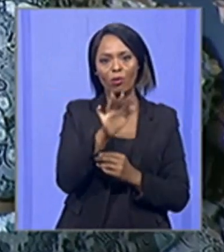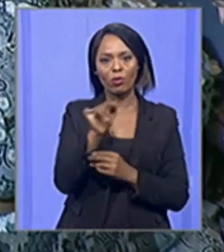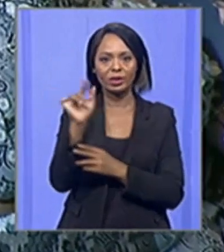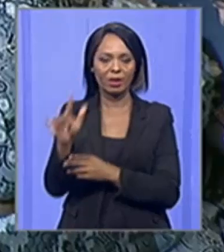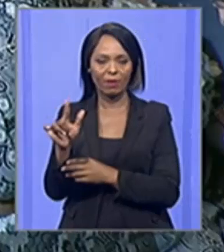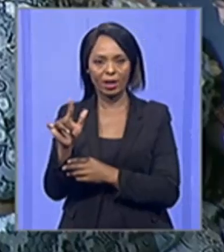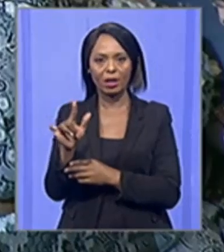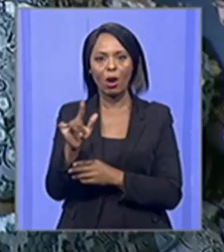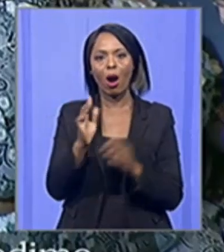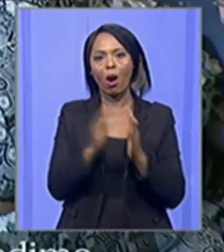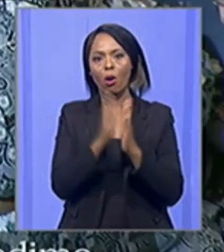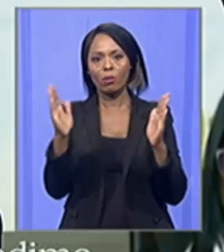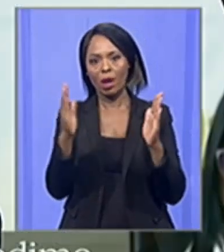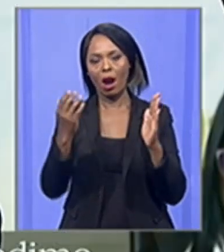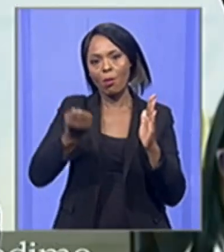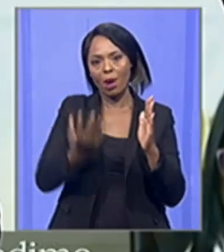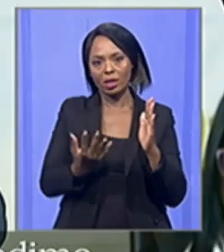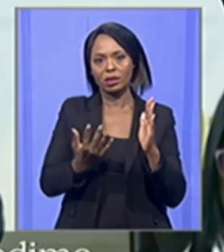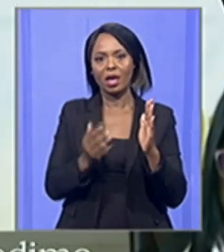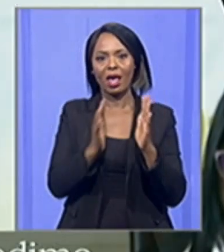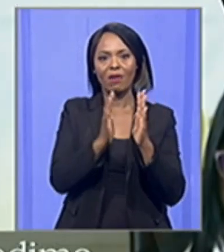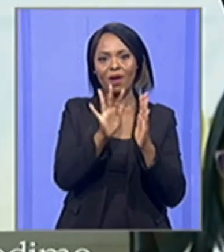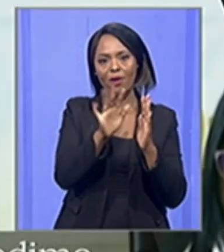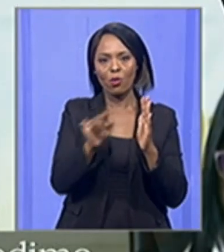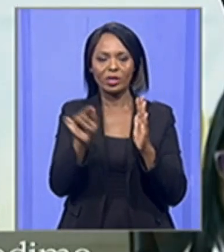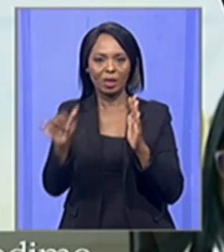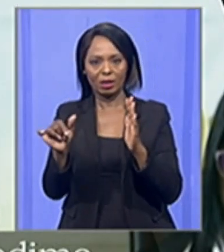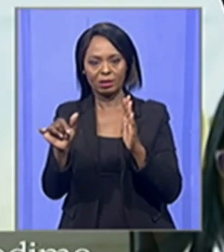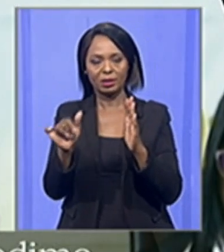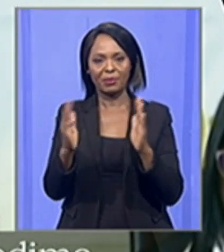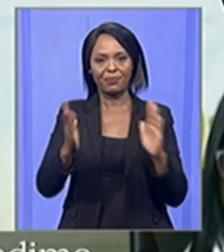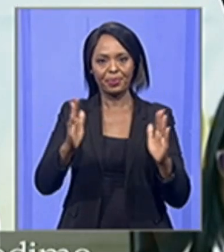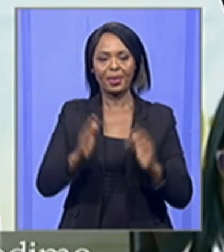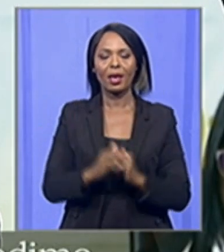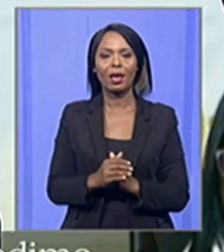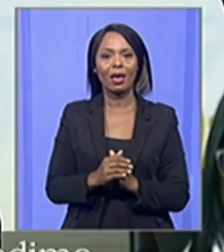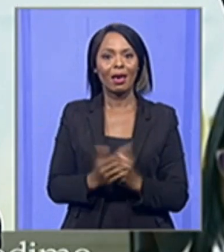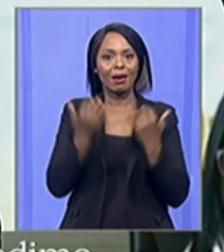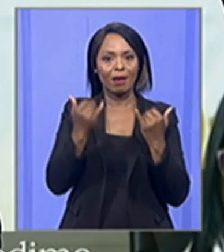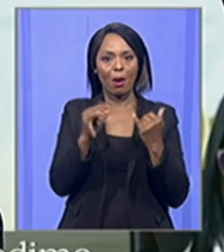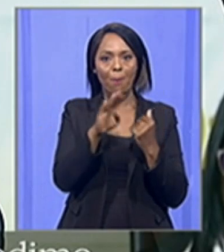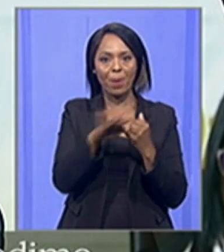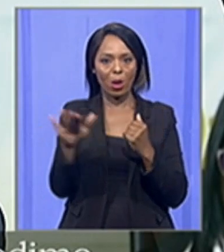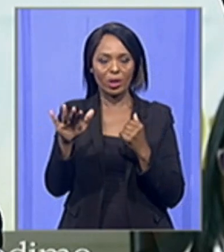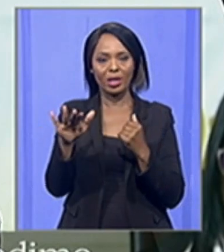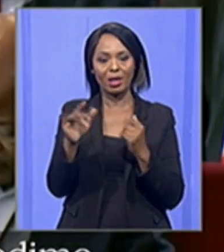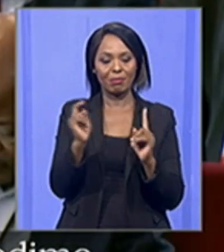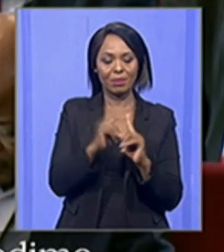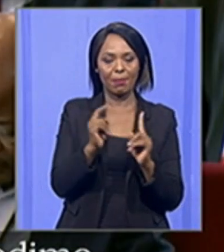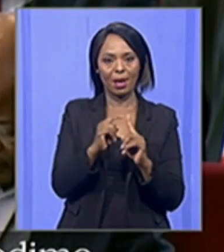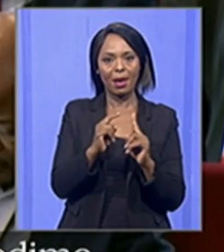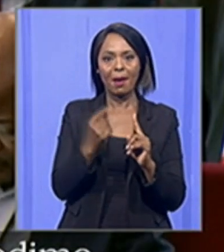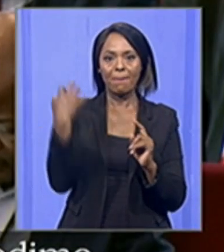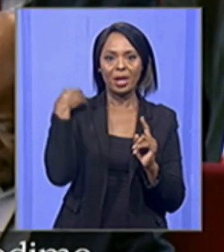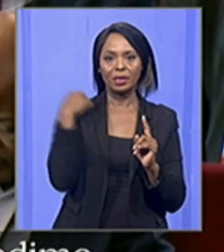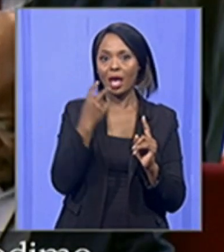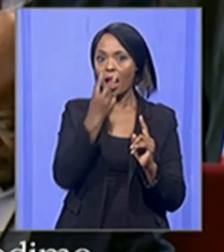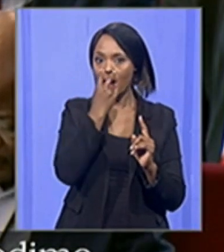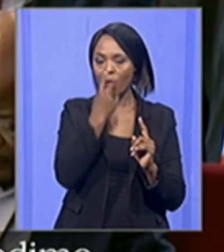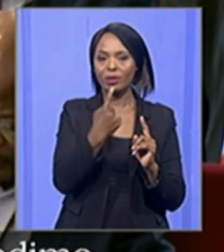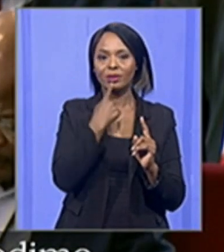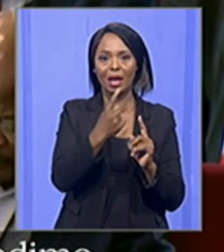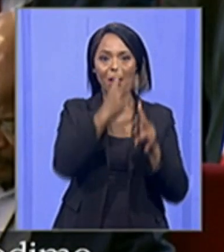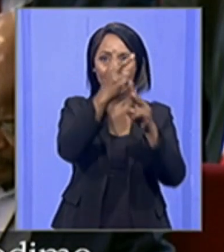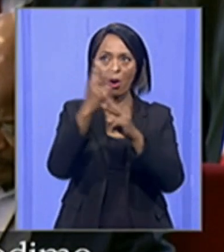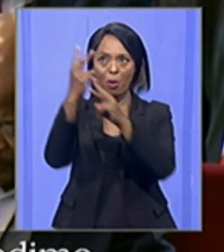tše 356. Ge ala ditekanyetšo tša gagwe tona ya matlotlo Enoch Godongwane o re dikoloto tša naga